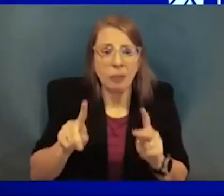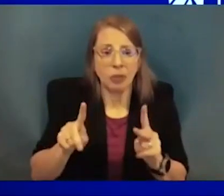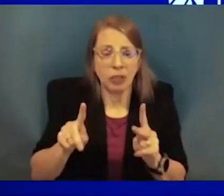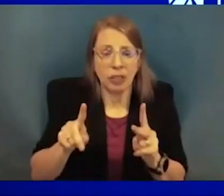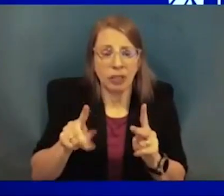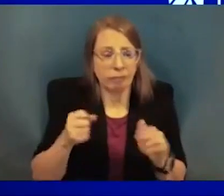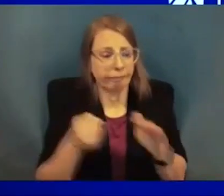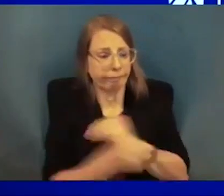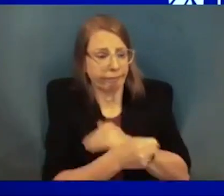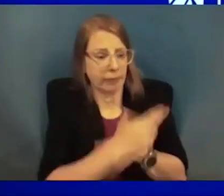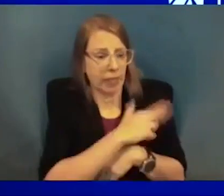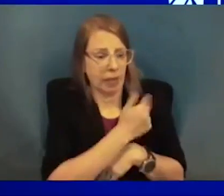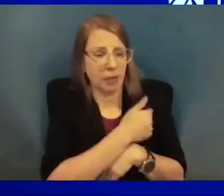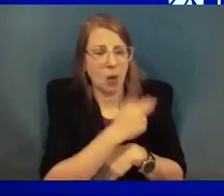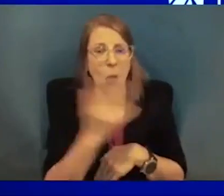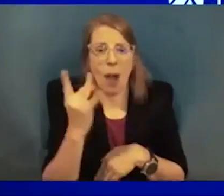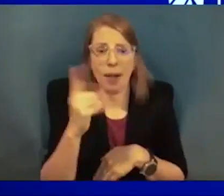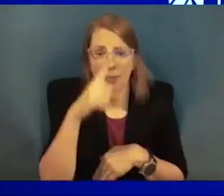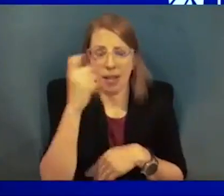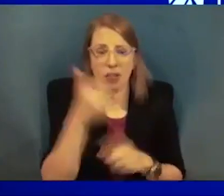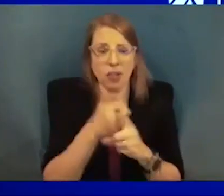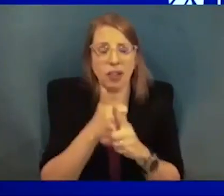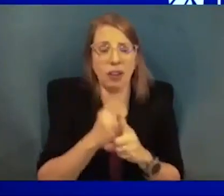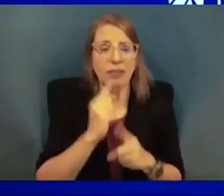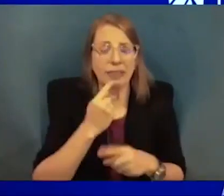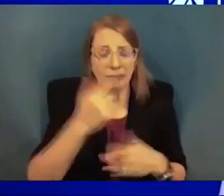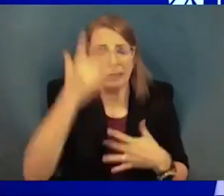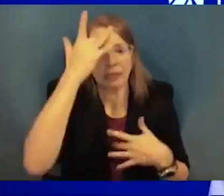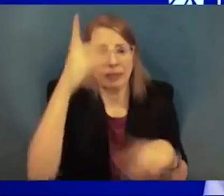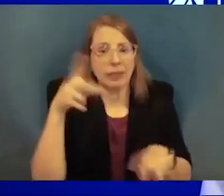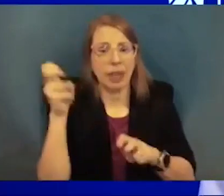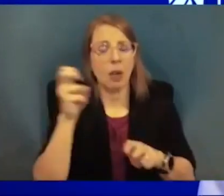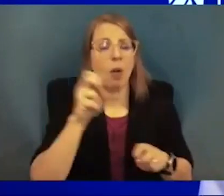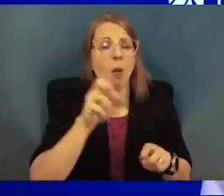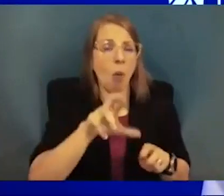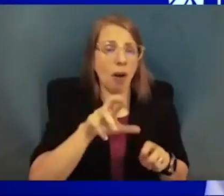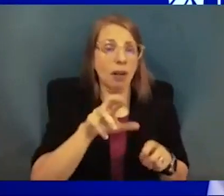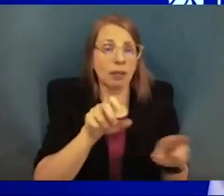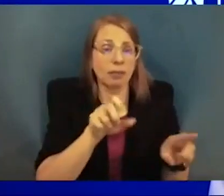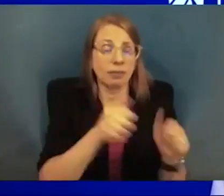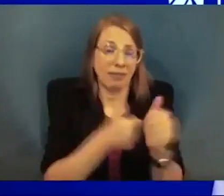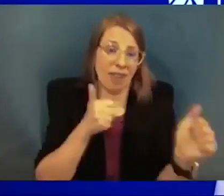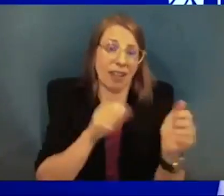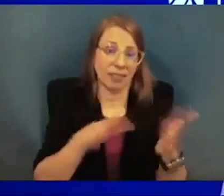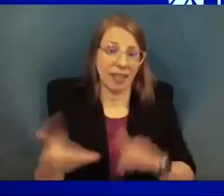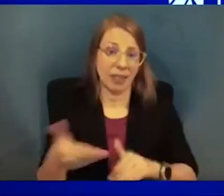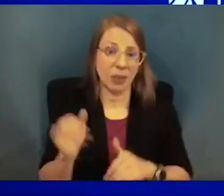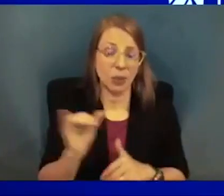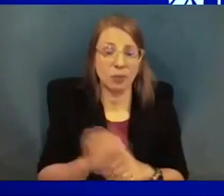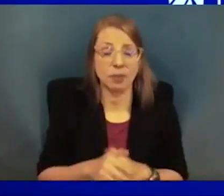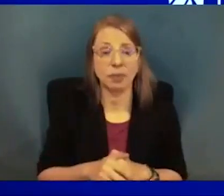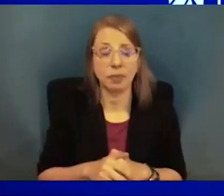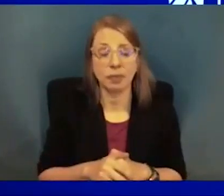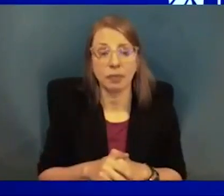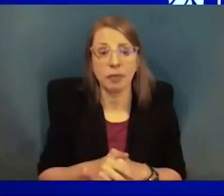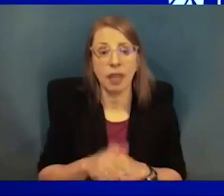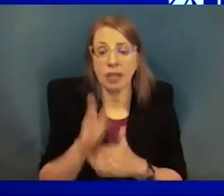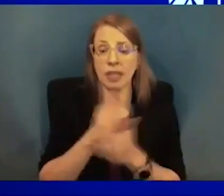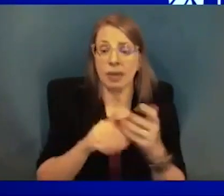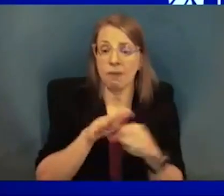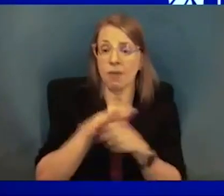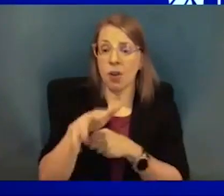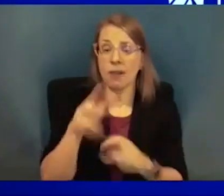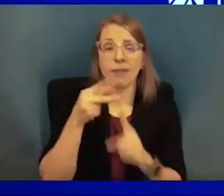hospital, having severe disease and death. And that's exactly what we're seeing from this. So I think just understanding that even some fully vaccinated people are going